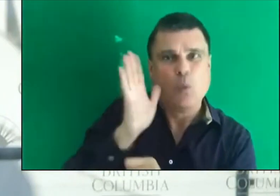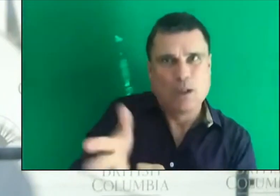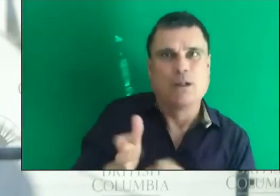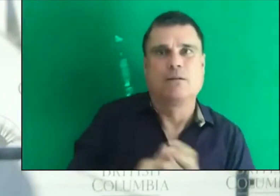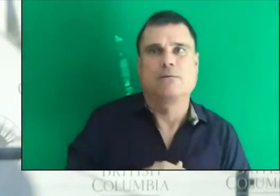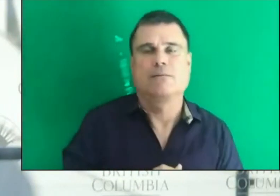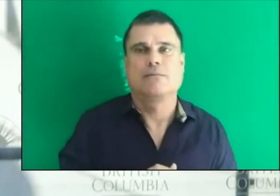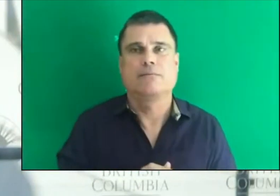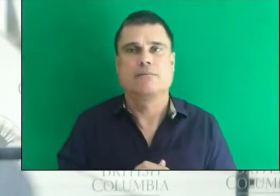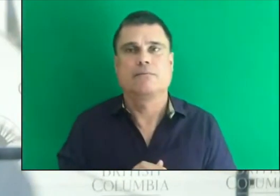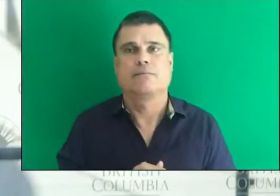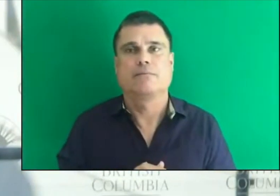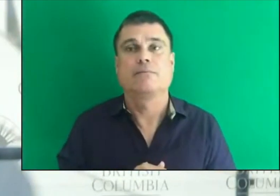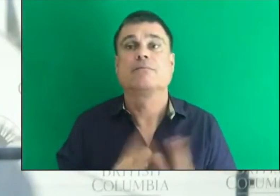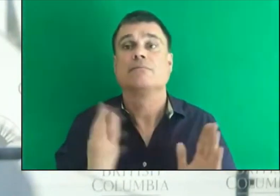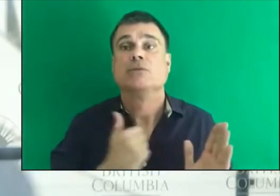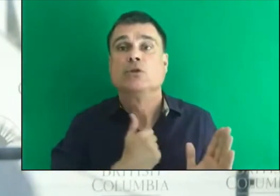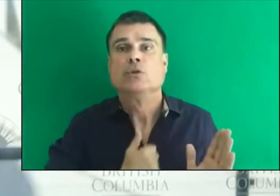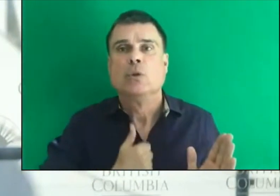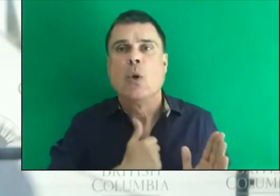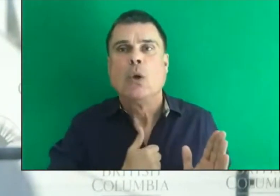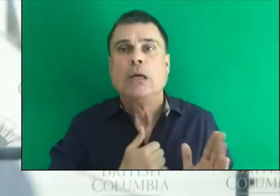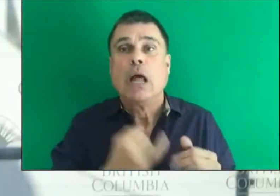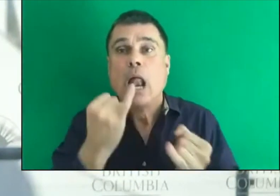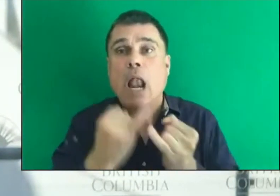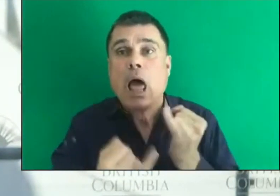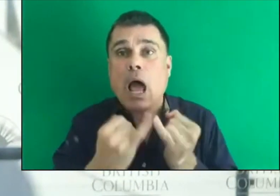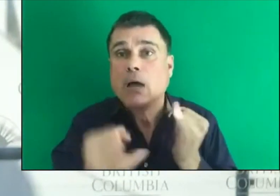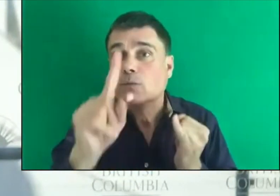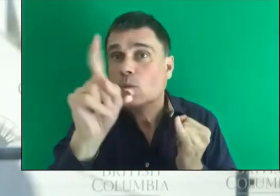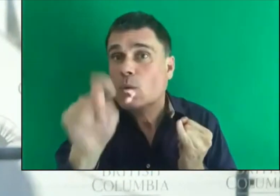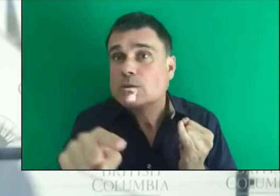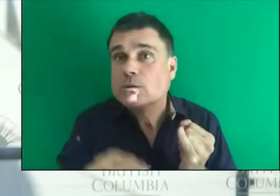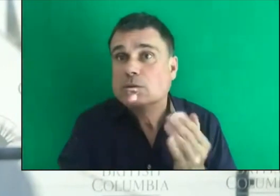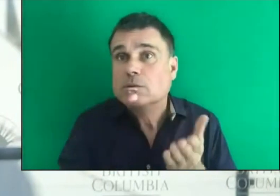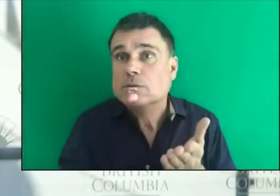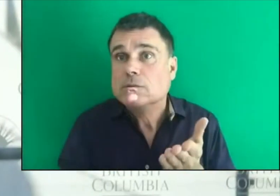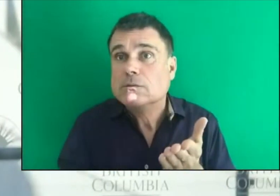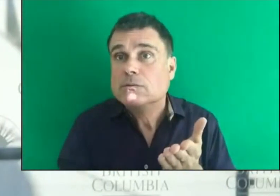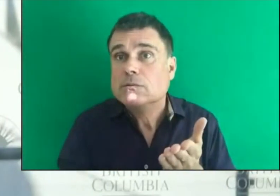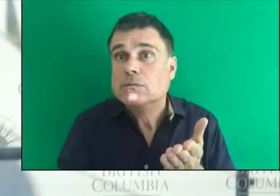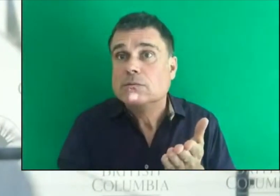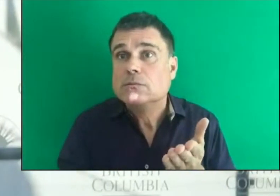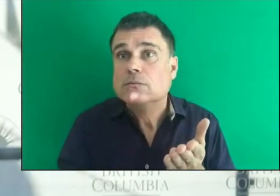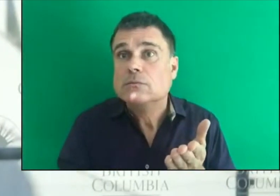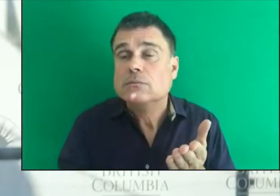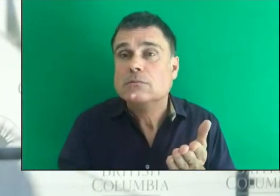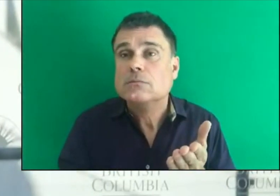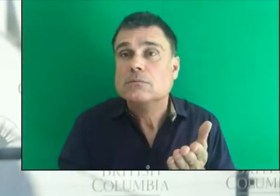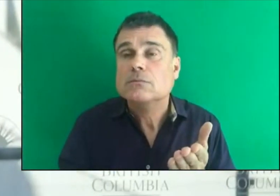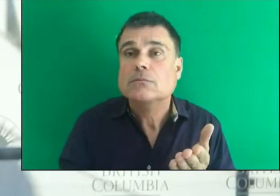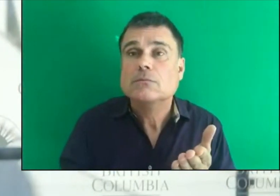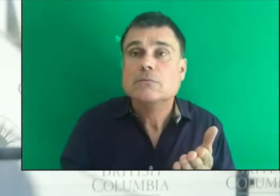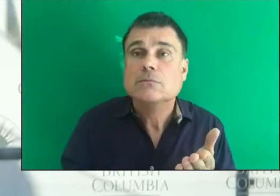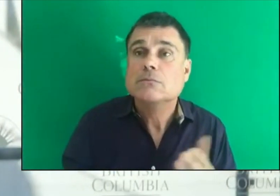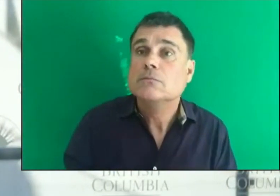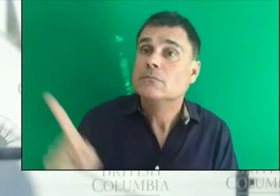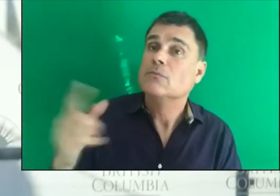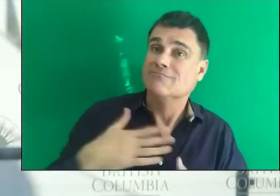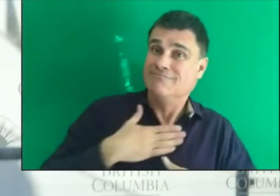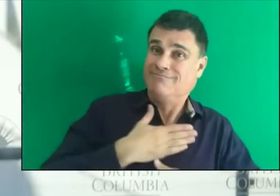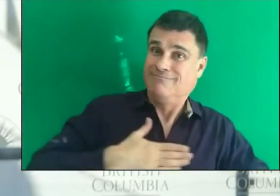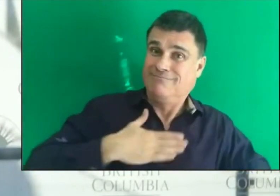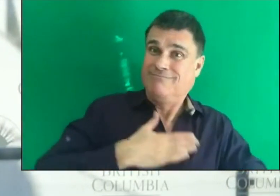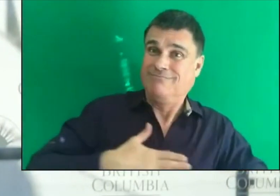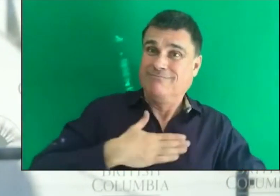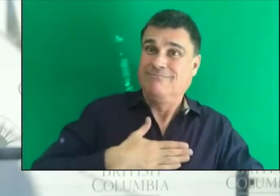So that's a fair warning, but now's the time we need to all pull back in this region and make sure that we are